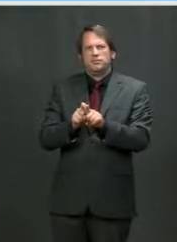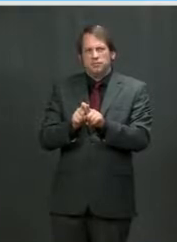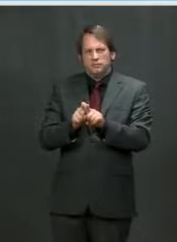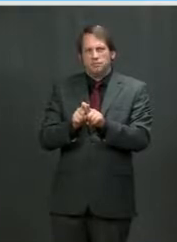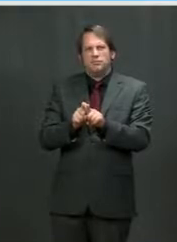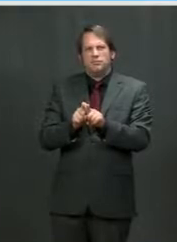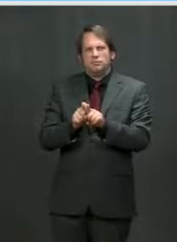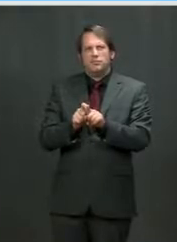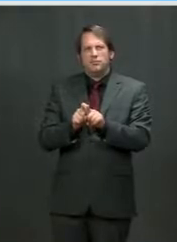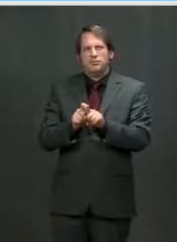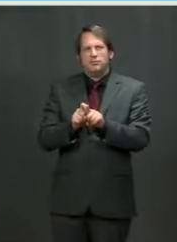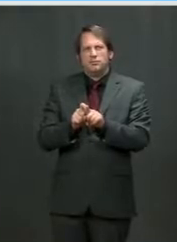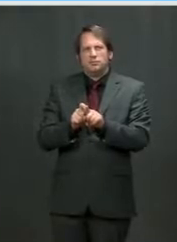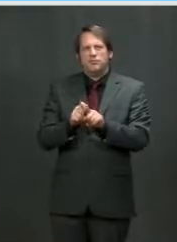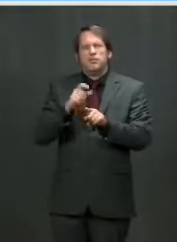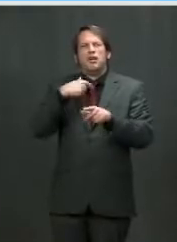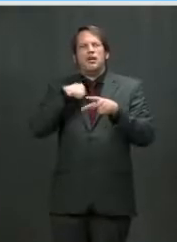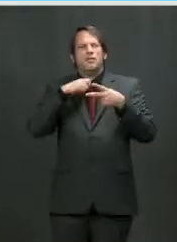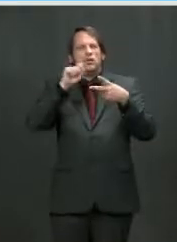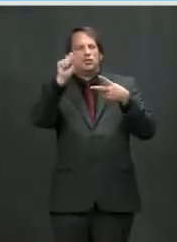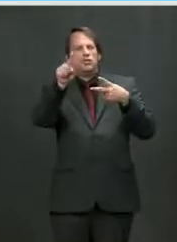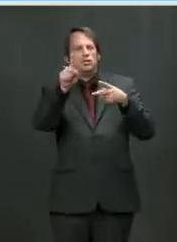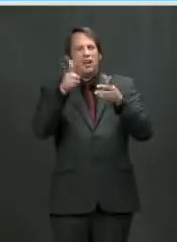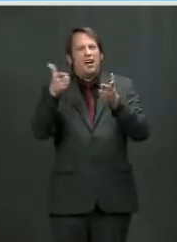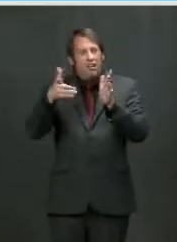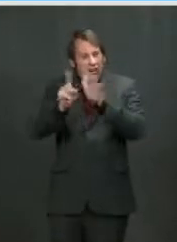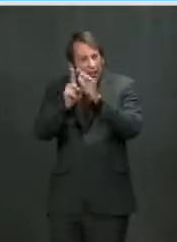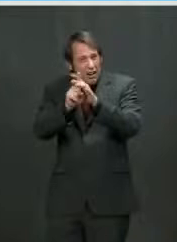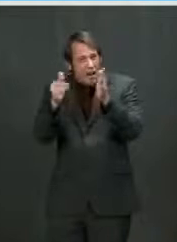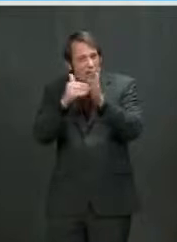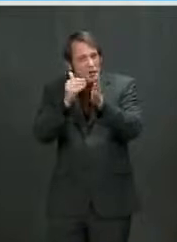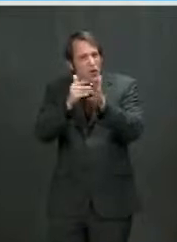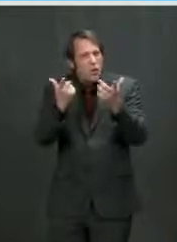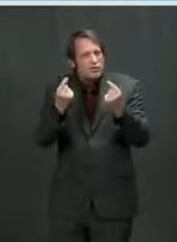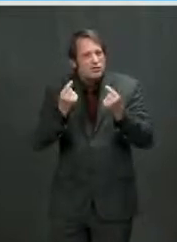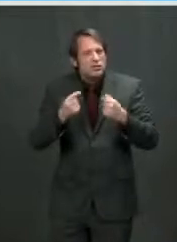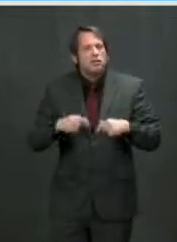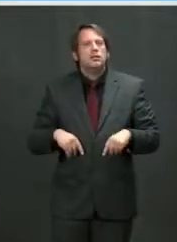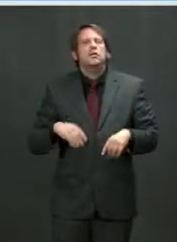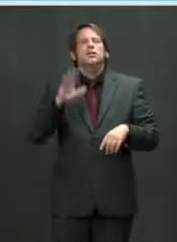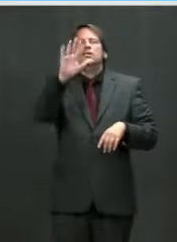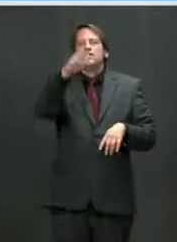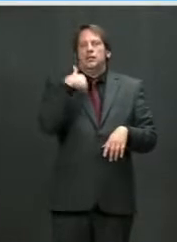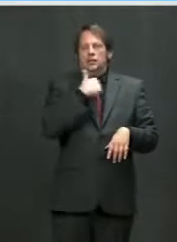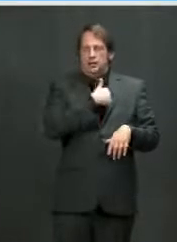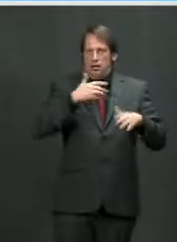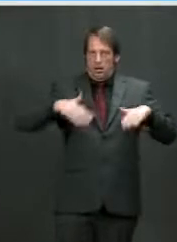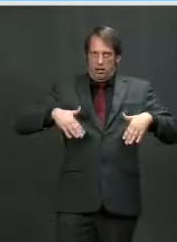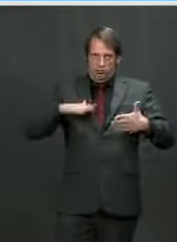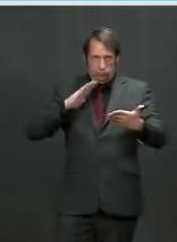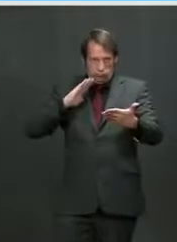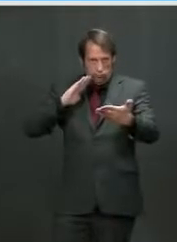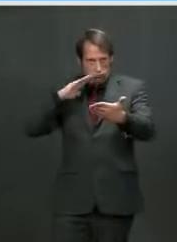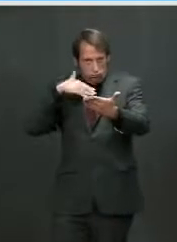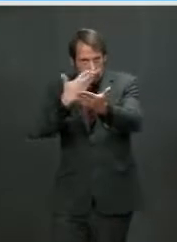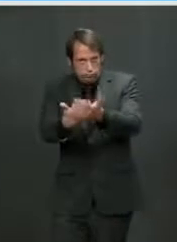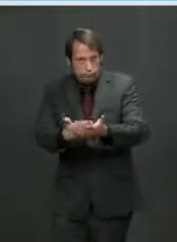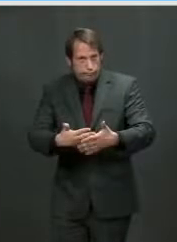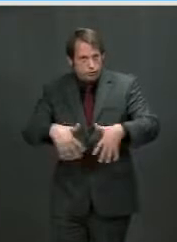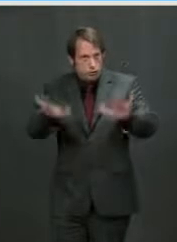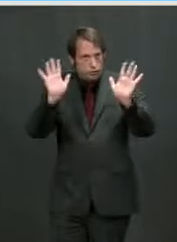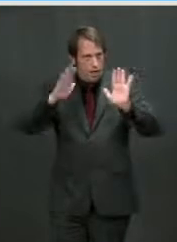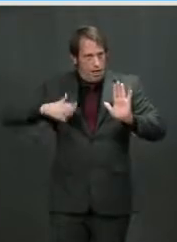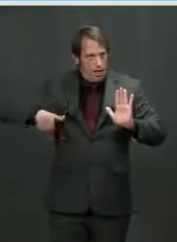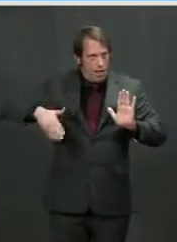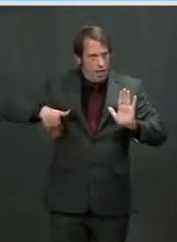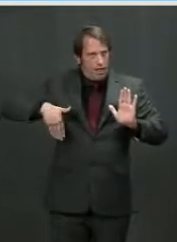quick. Yesterday, the president said we're not at the finish line yet. But can you kind of clarify or qualify, what does